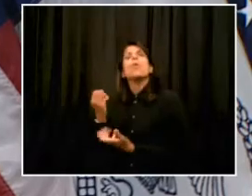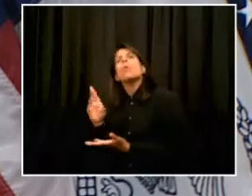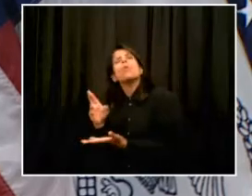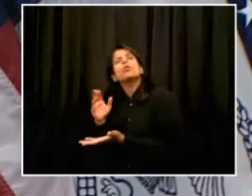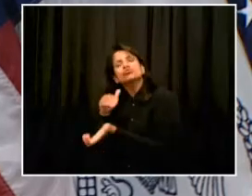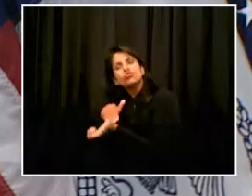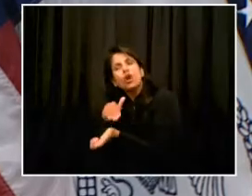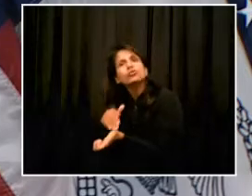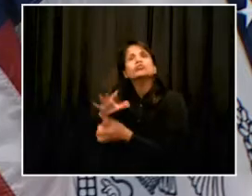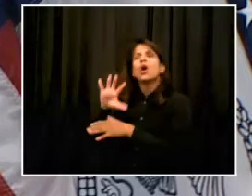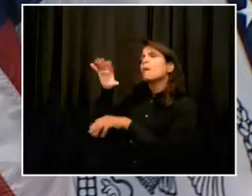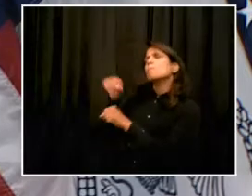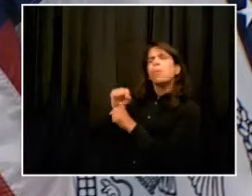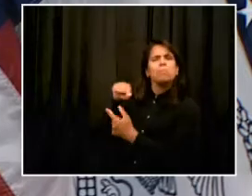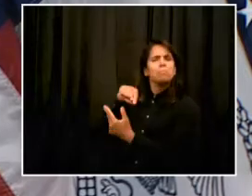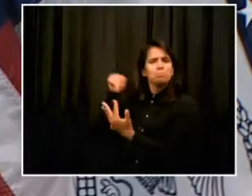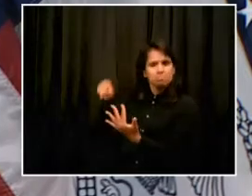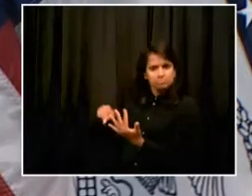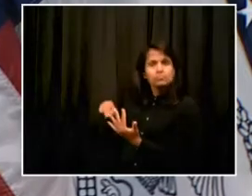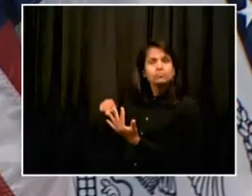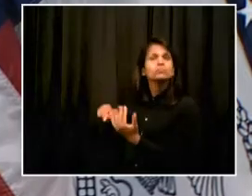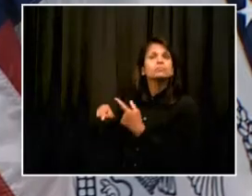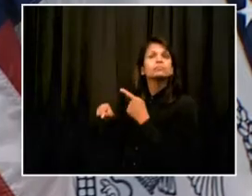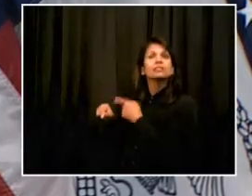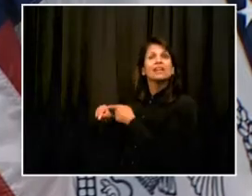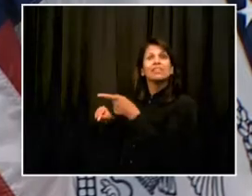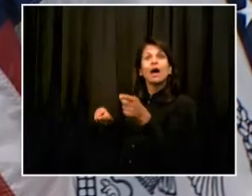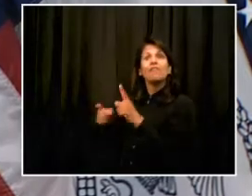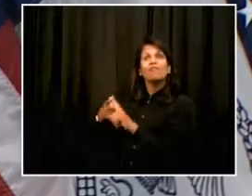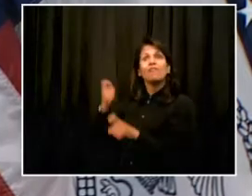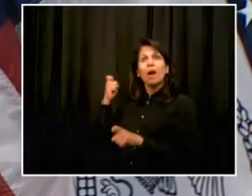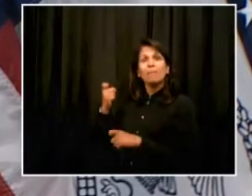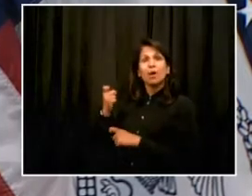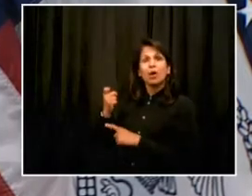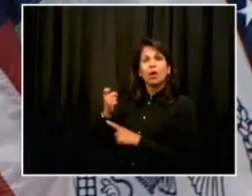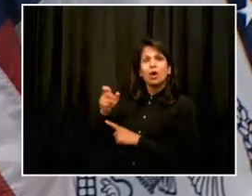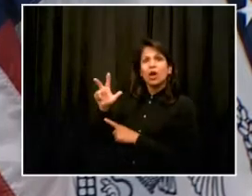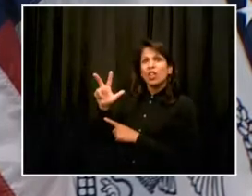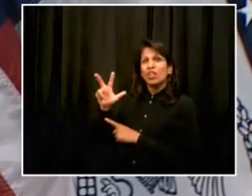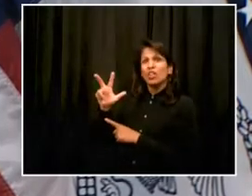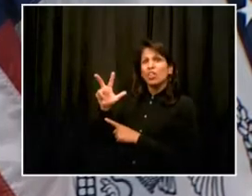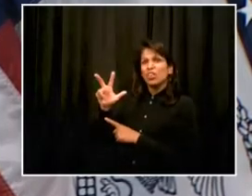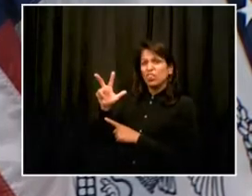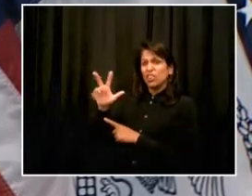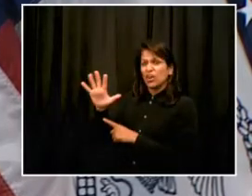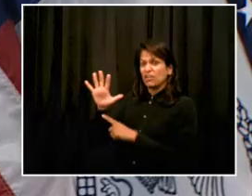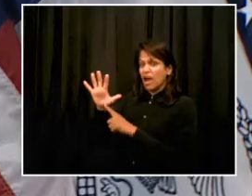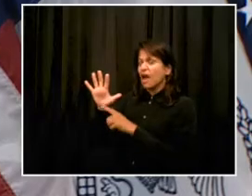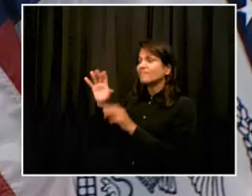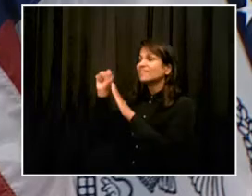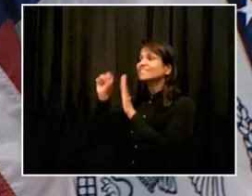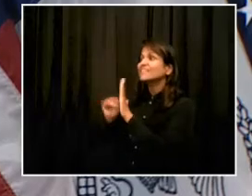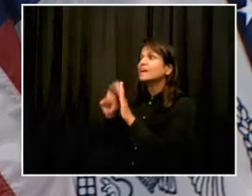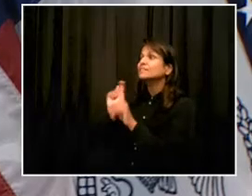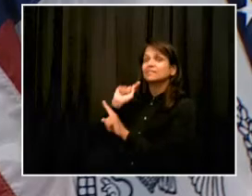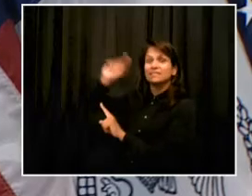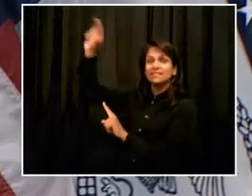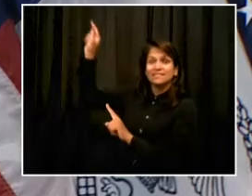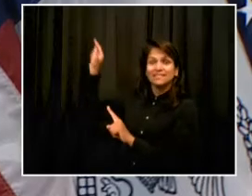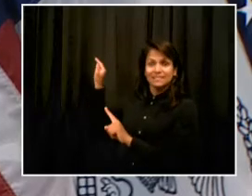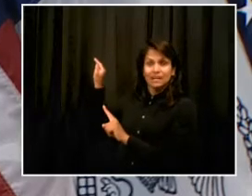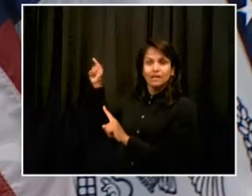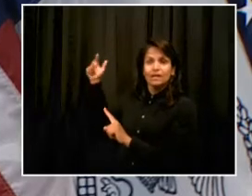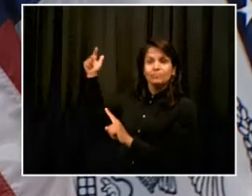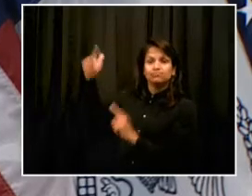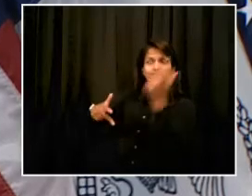then the other problem is New Yorkers who go visit family or go visit friends or whatever in one of those 35 states. So we have two separate realities that we have to